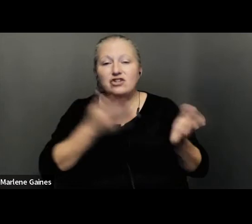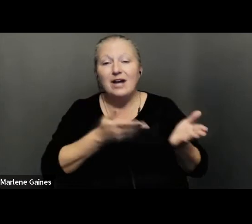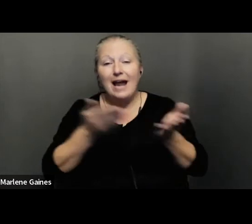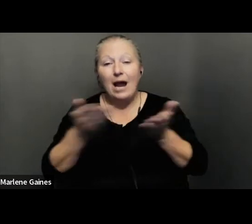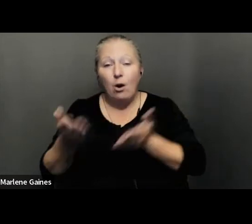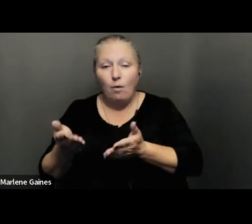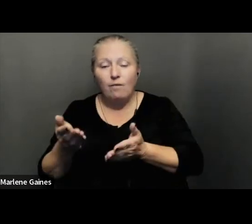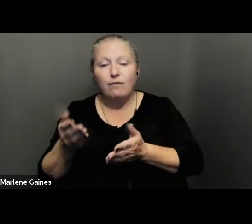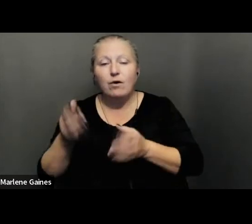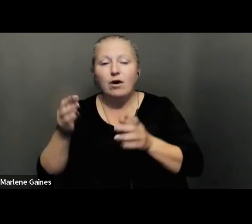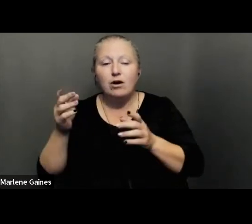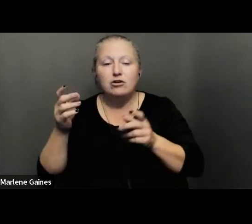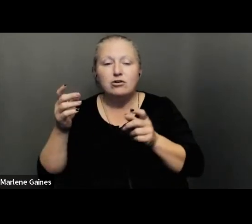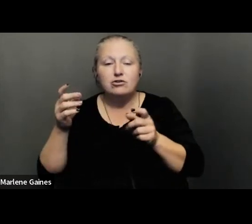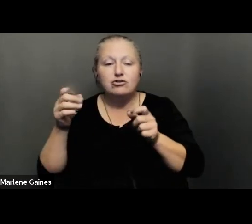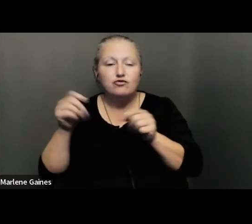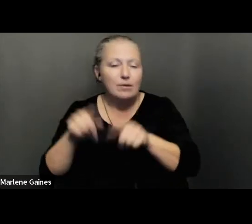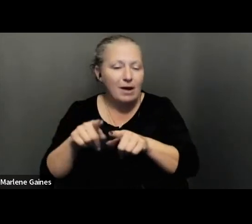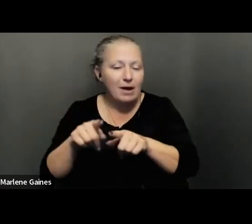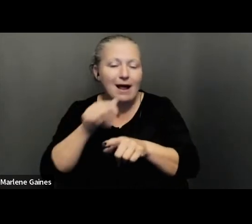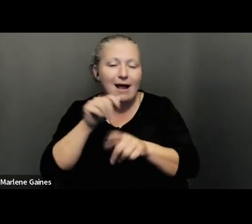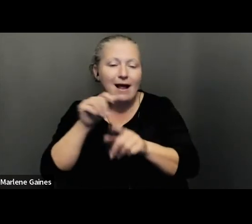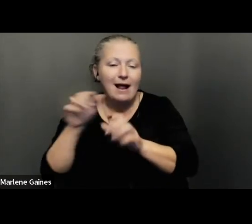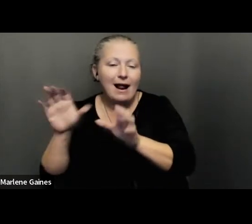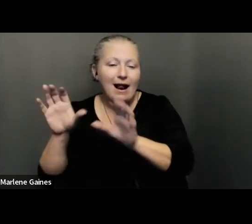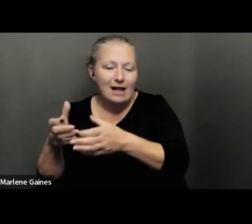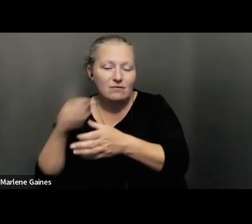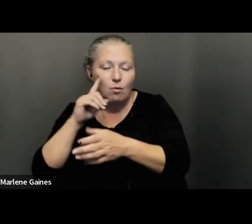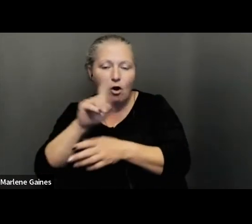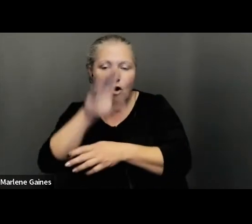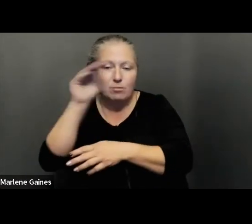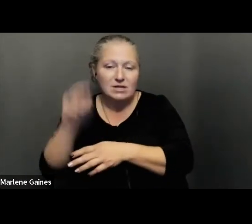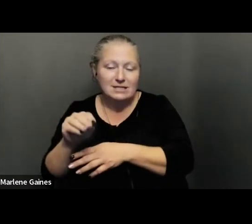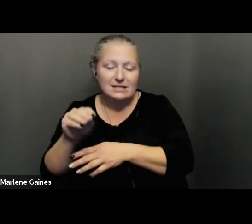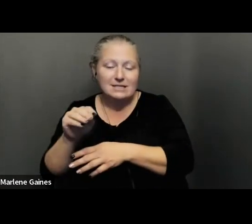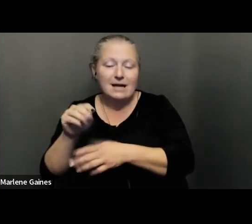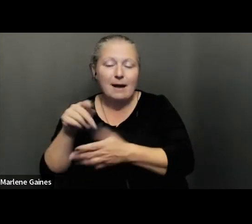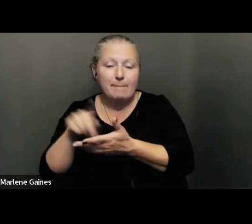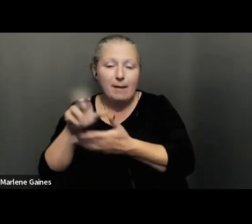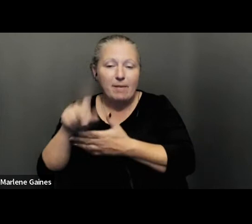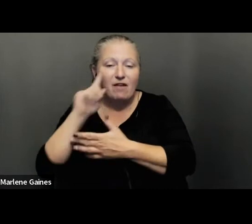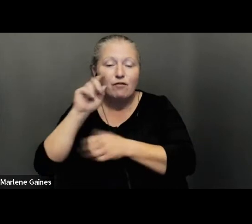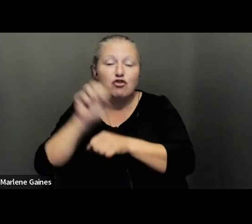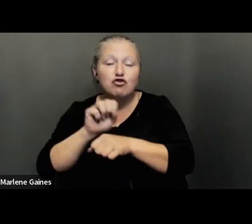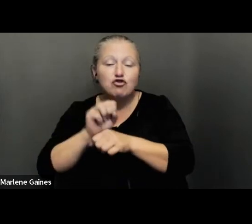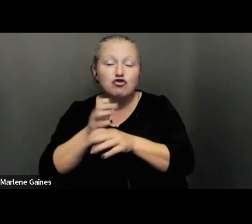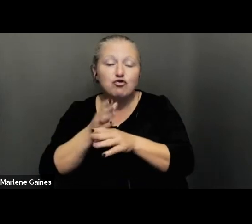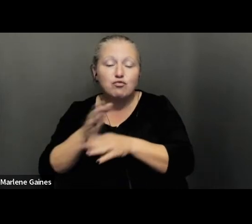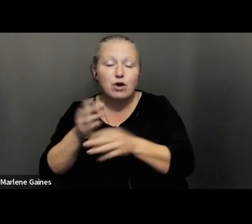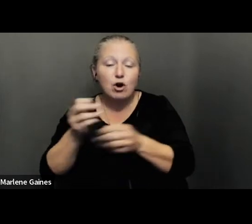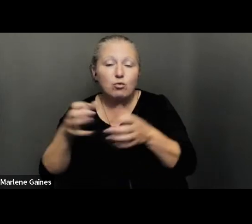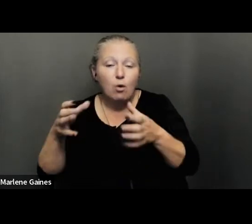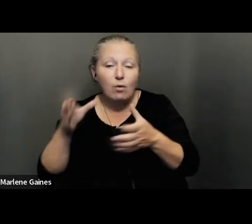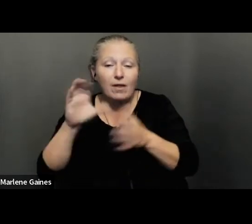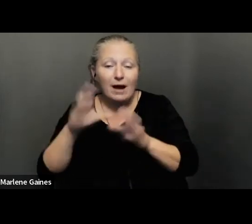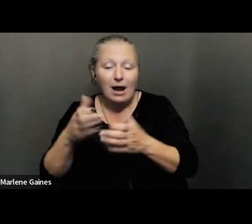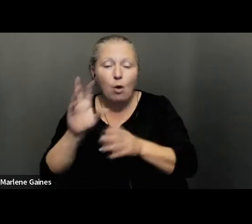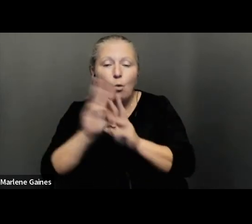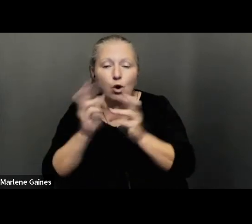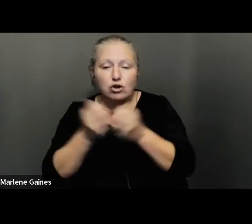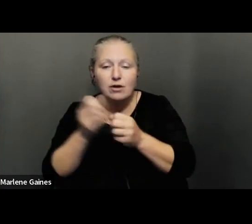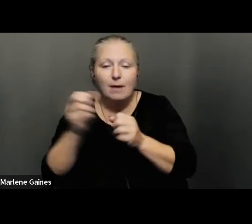been streamlined. Classified will receive 100% reimbursement for career growth courses, workshops, and approved